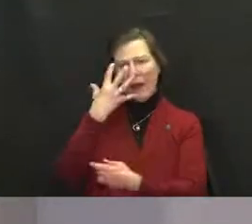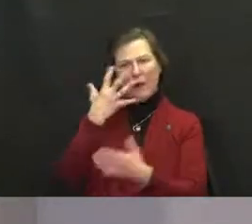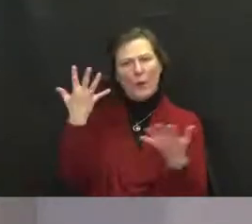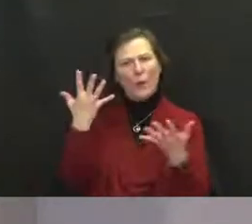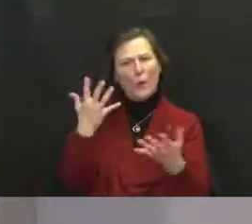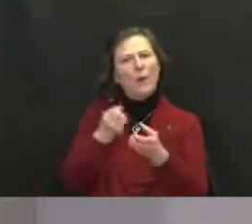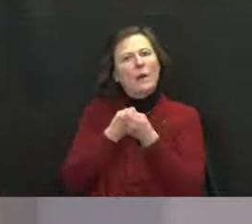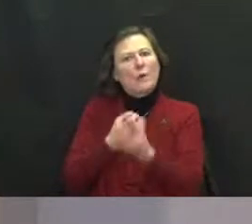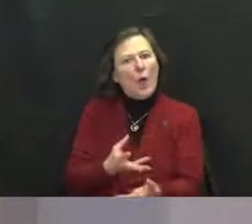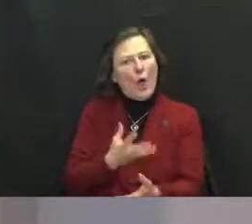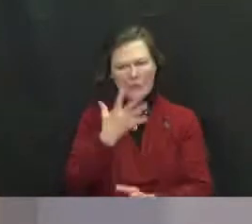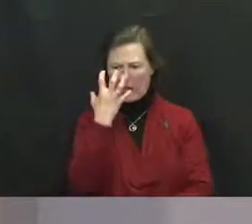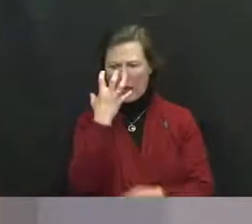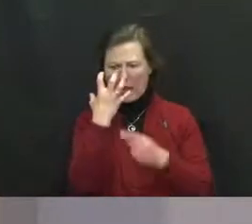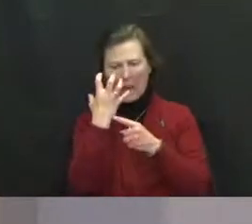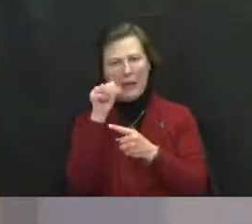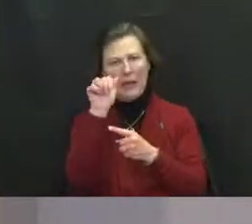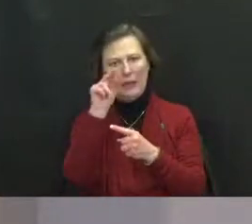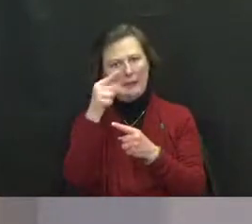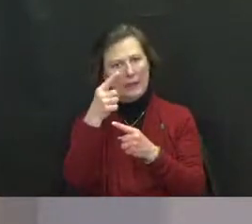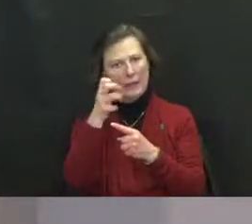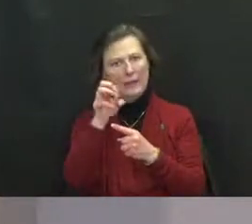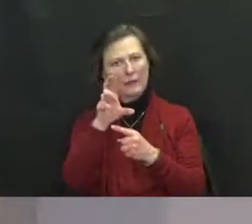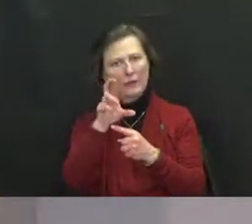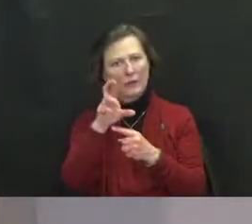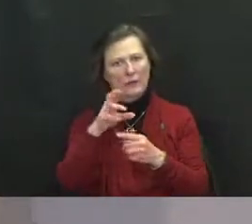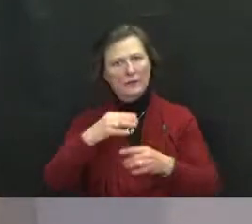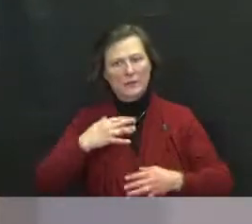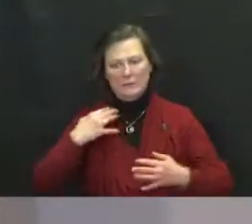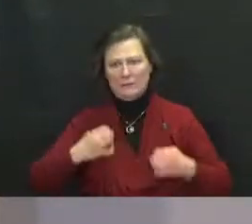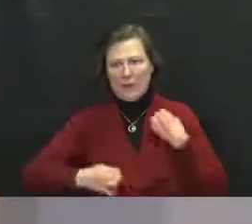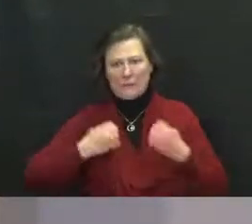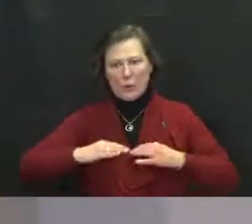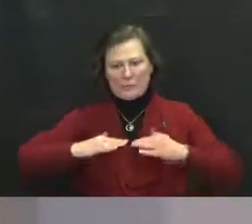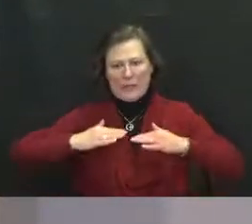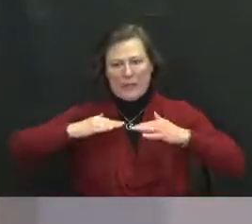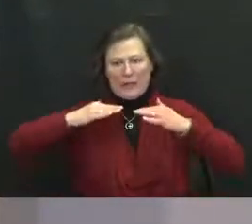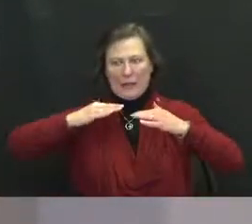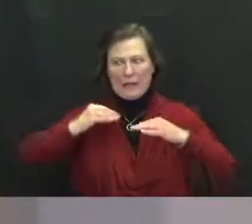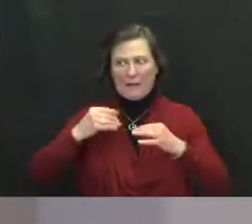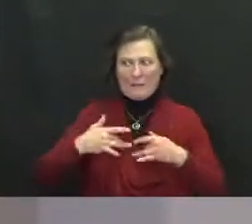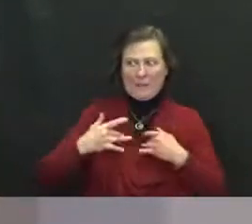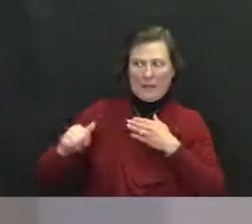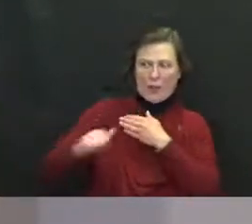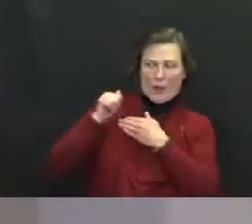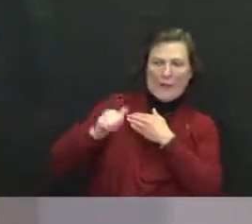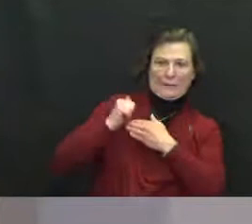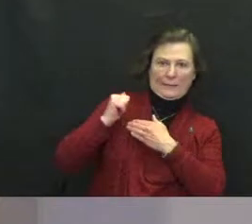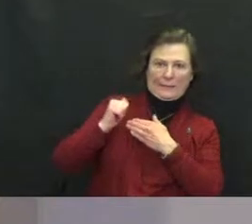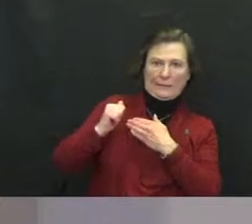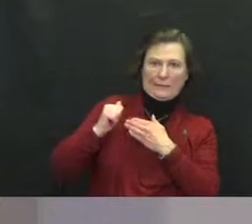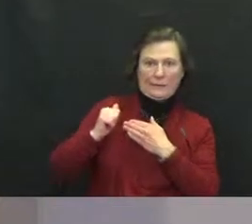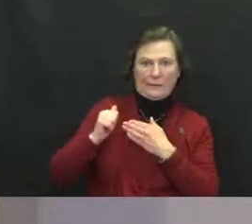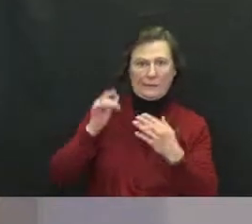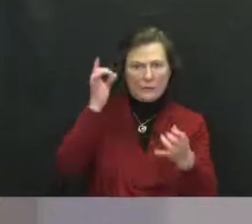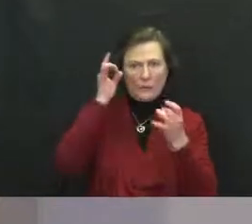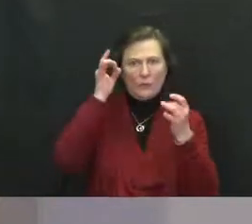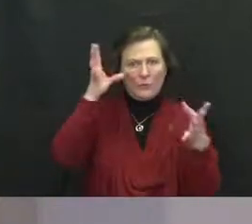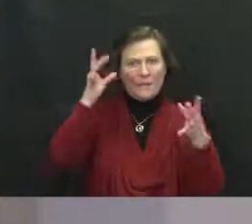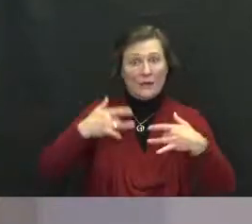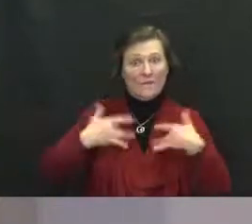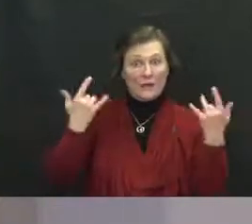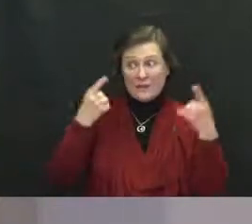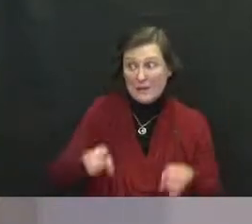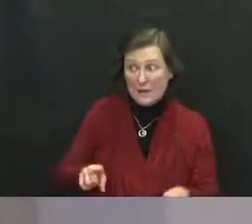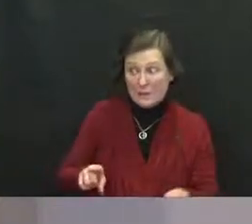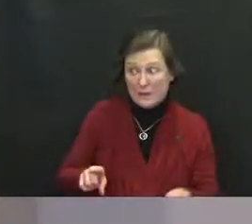anger. Arousal levels were talked about and perceived threats. How traumatic events occur and then